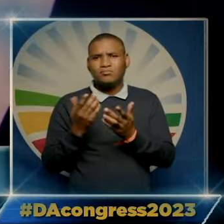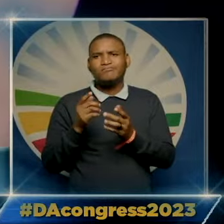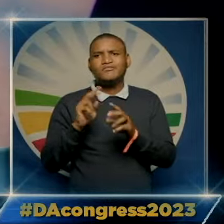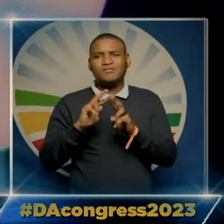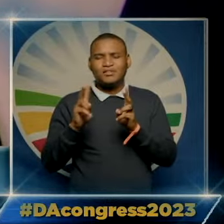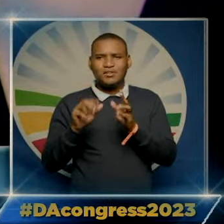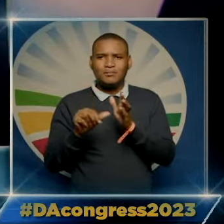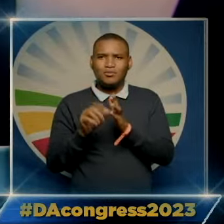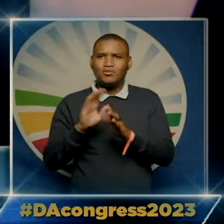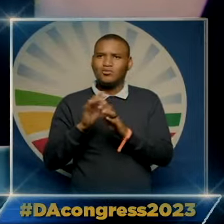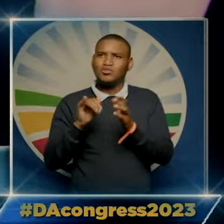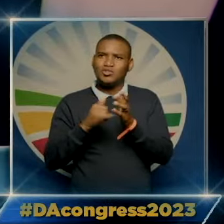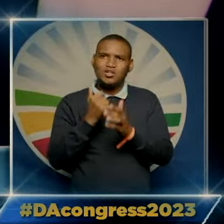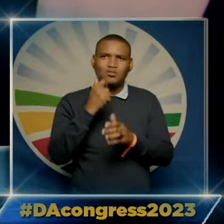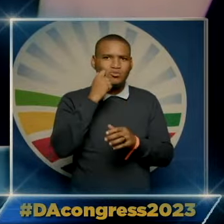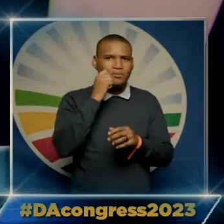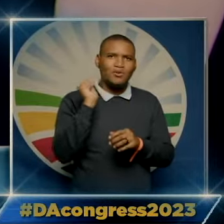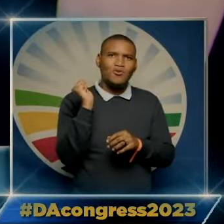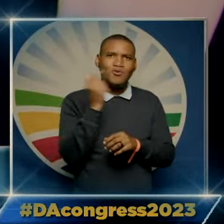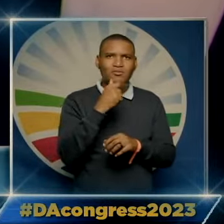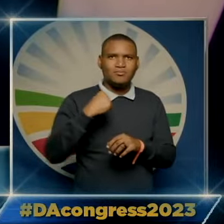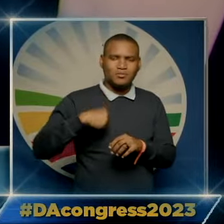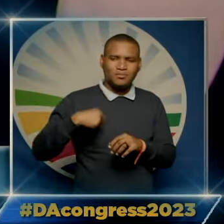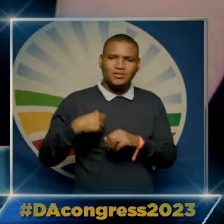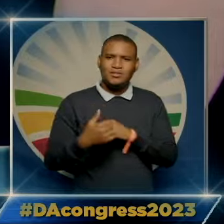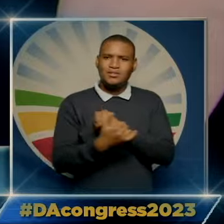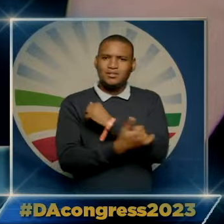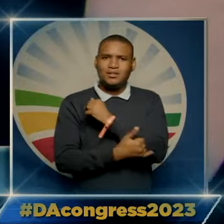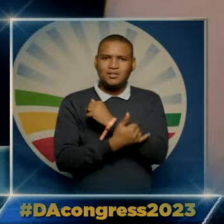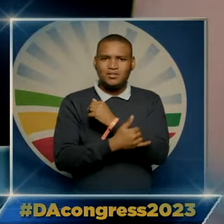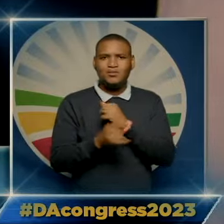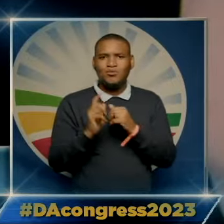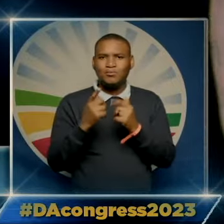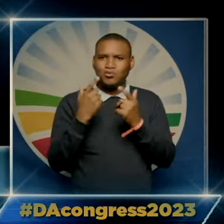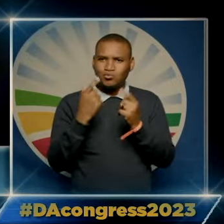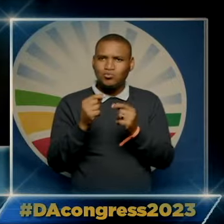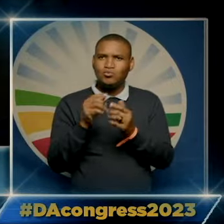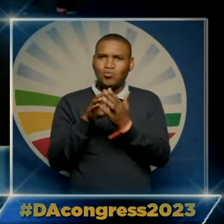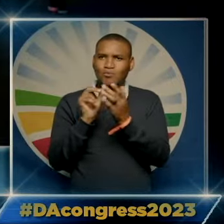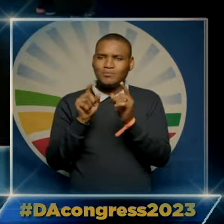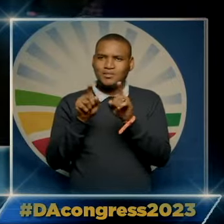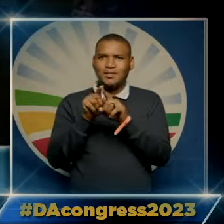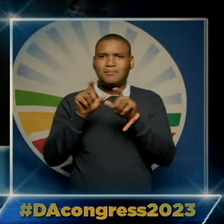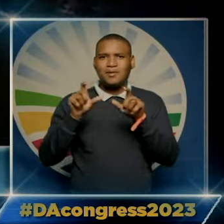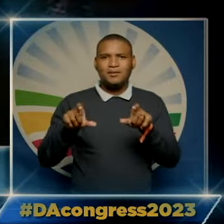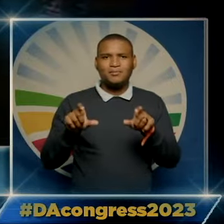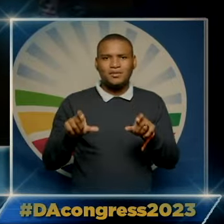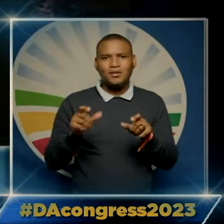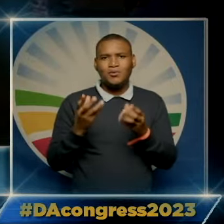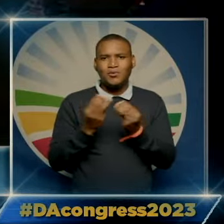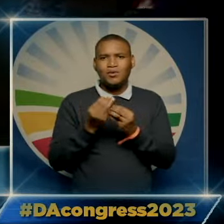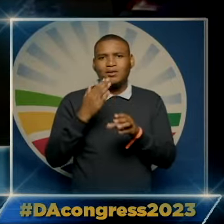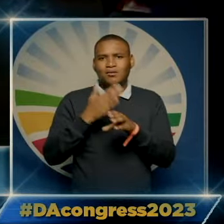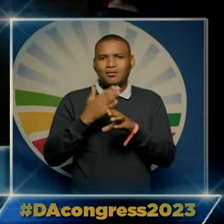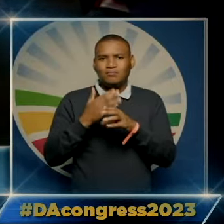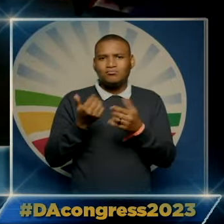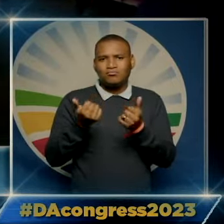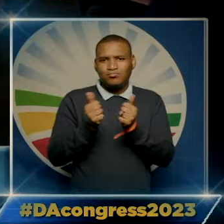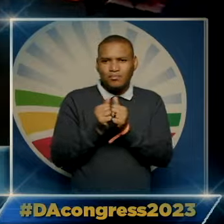not just for the capital city, but all municipalities in this country, to do what has been done in Cape Town and when our coalition was in charge